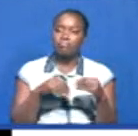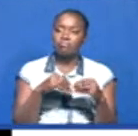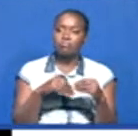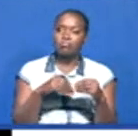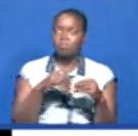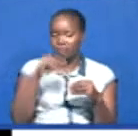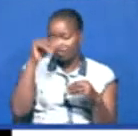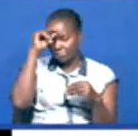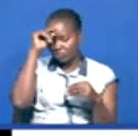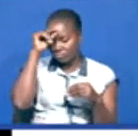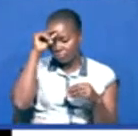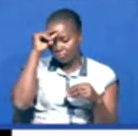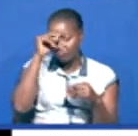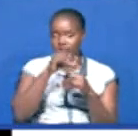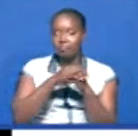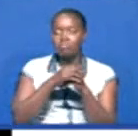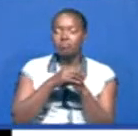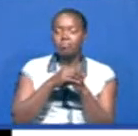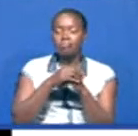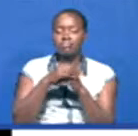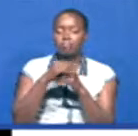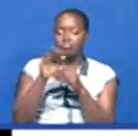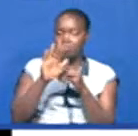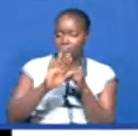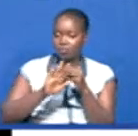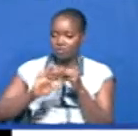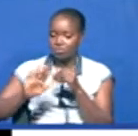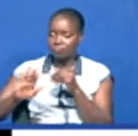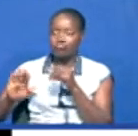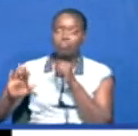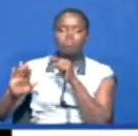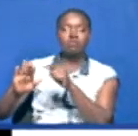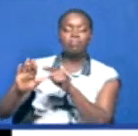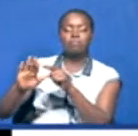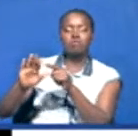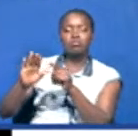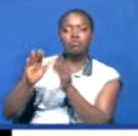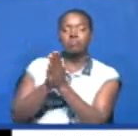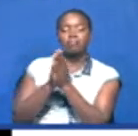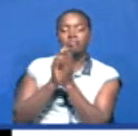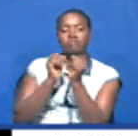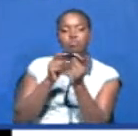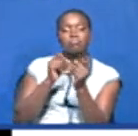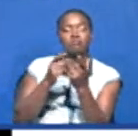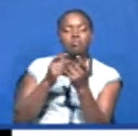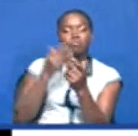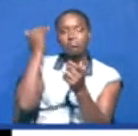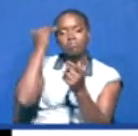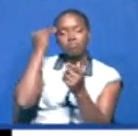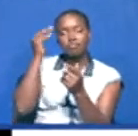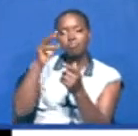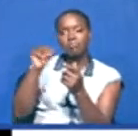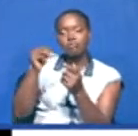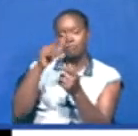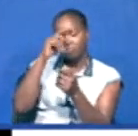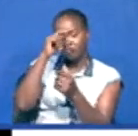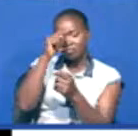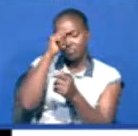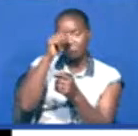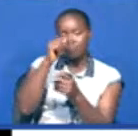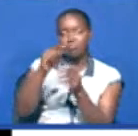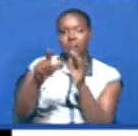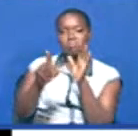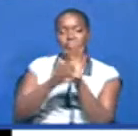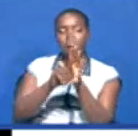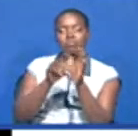government will isolate them, will prosecute them. We respect the rule of law, and we